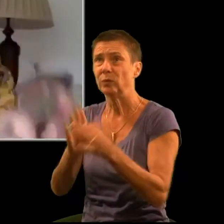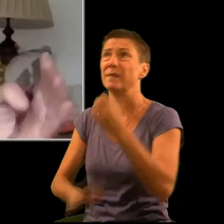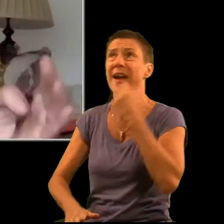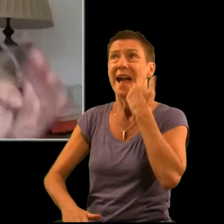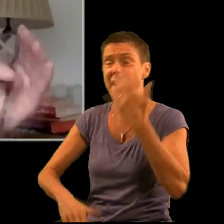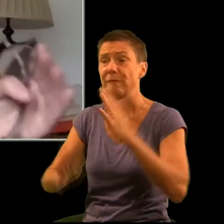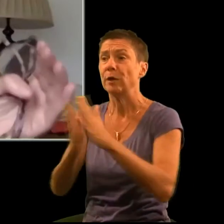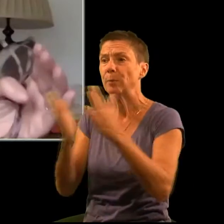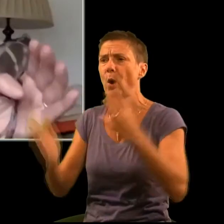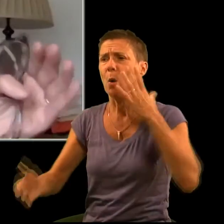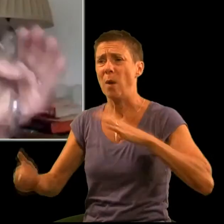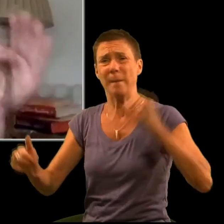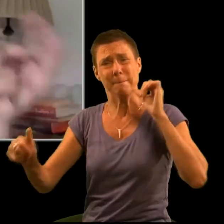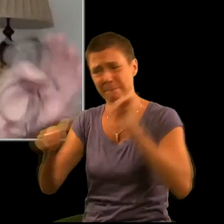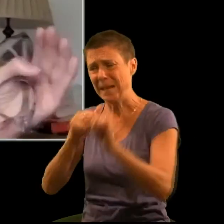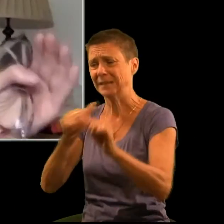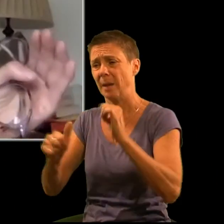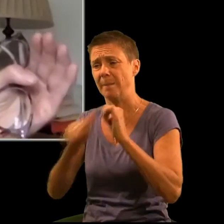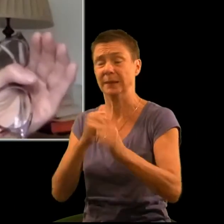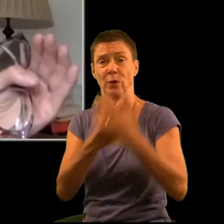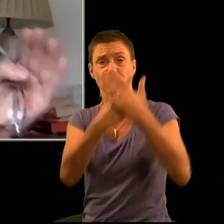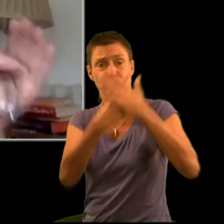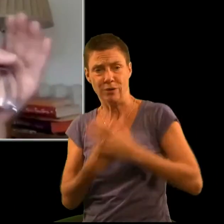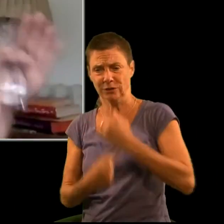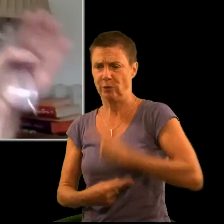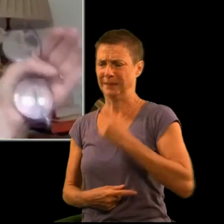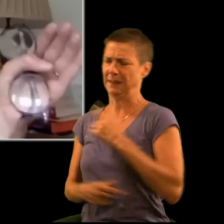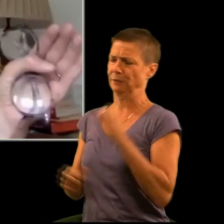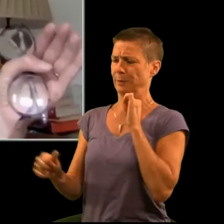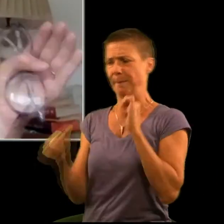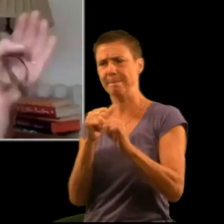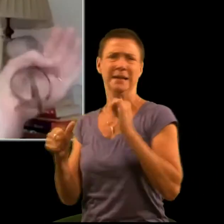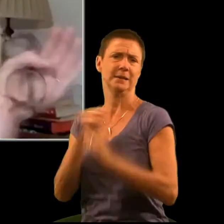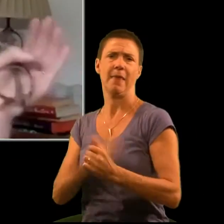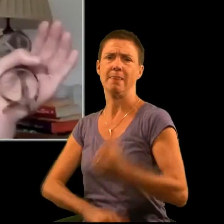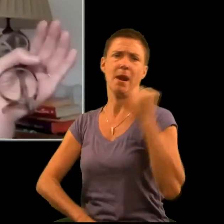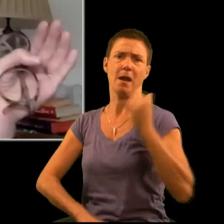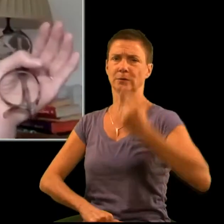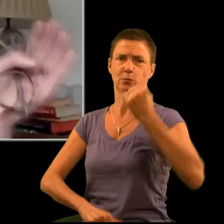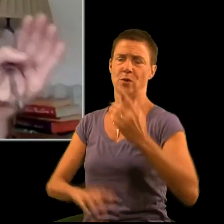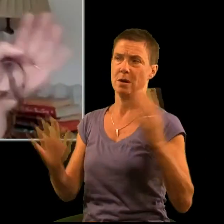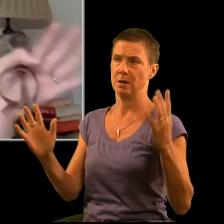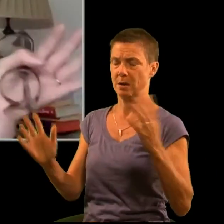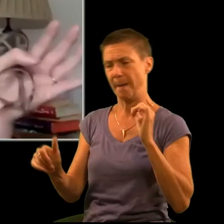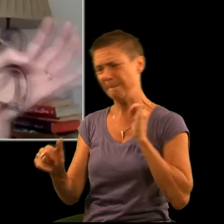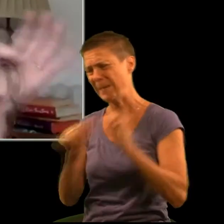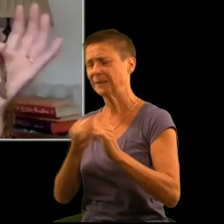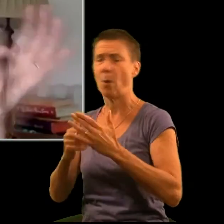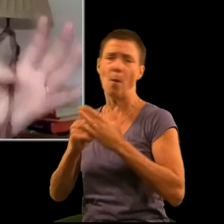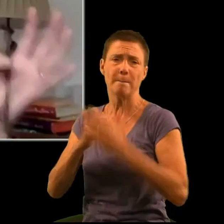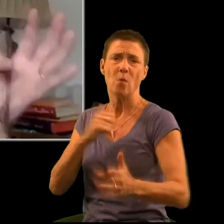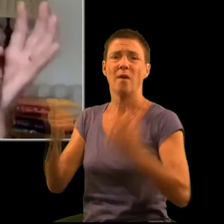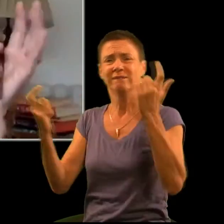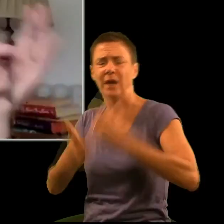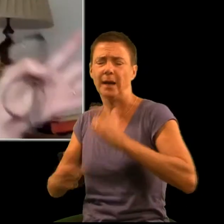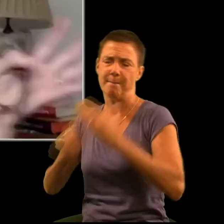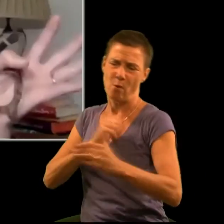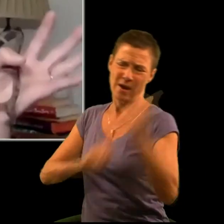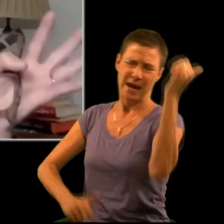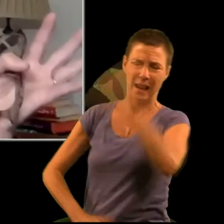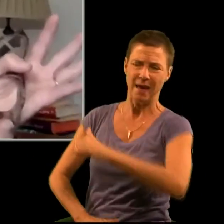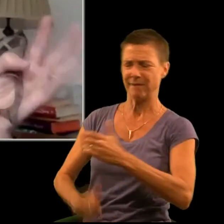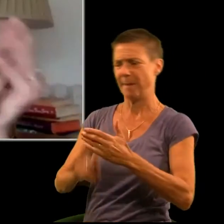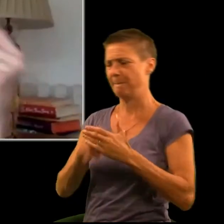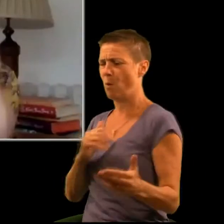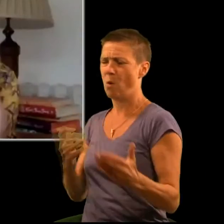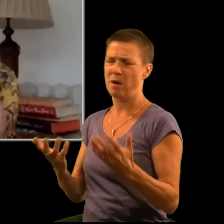every single book, I put pressure on myself to be better than the last one, to be funnier, to be cleverer, to be, I